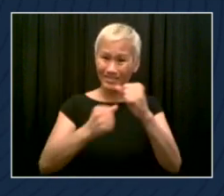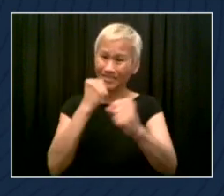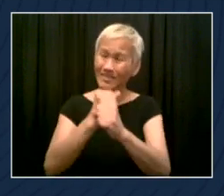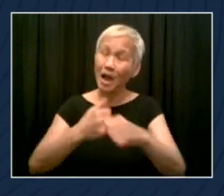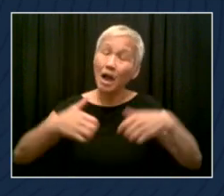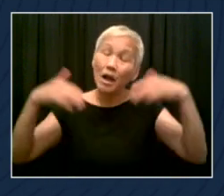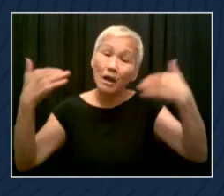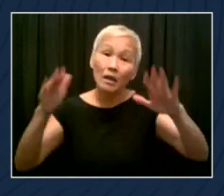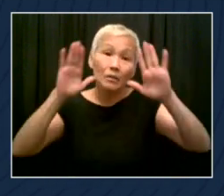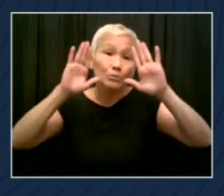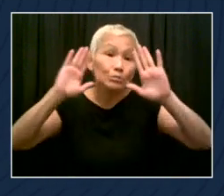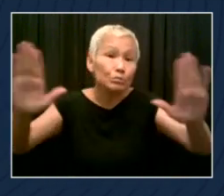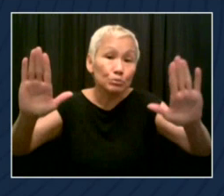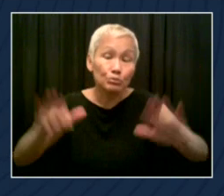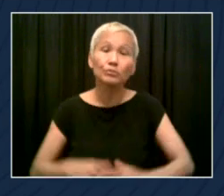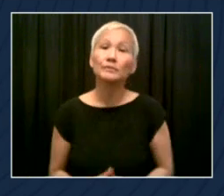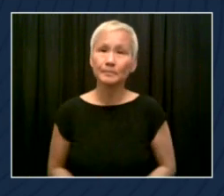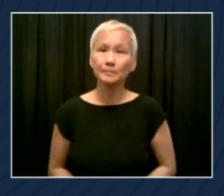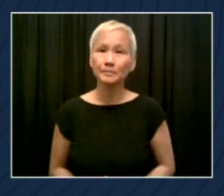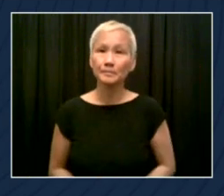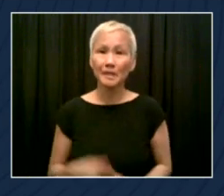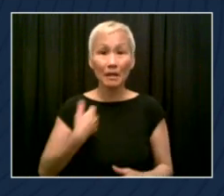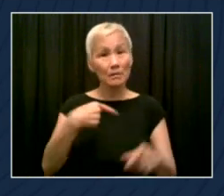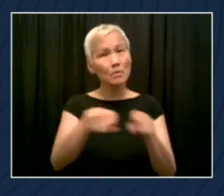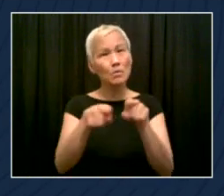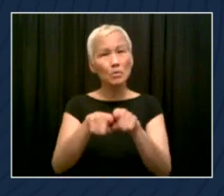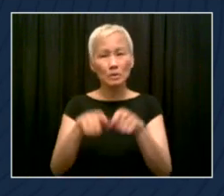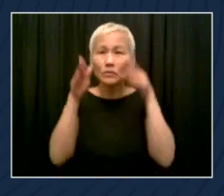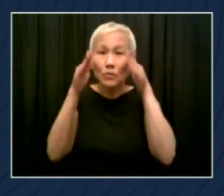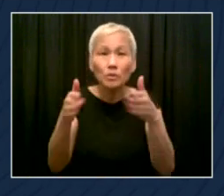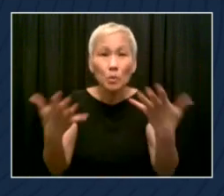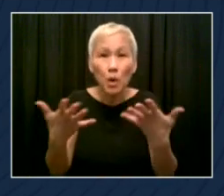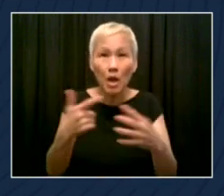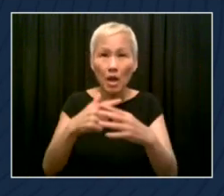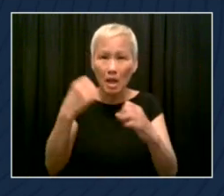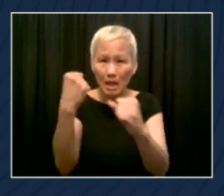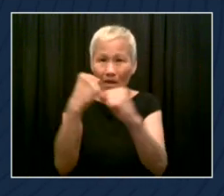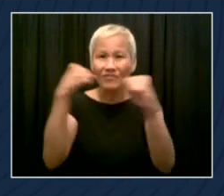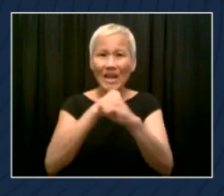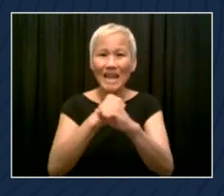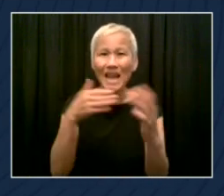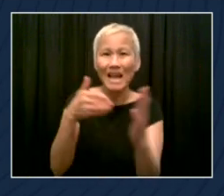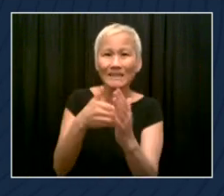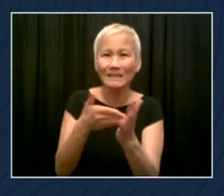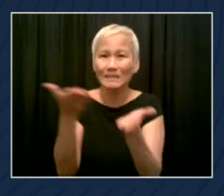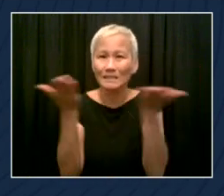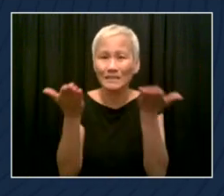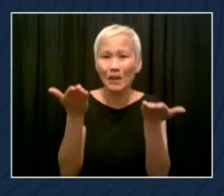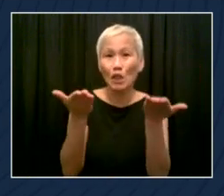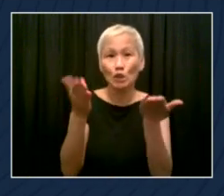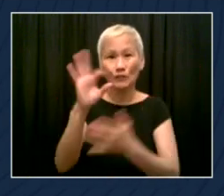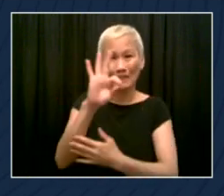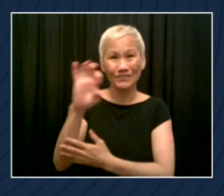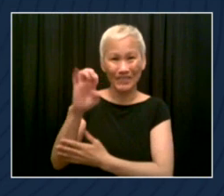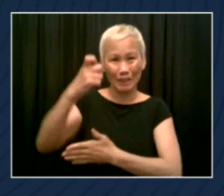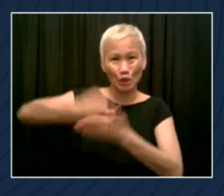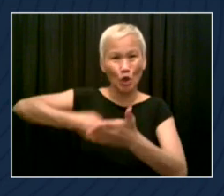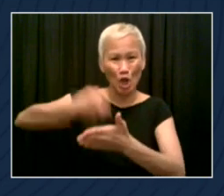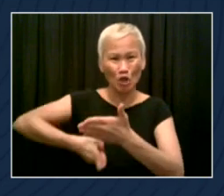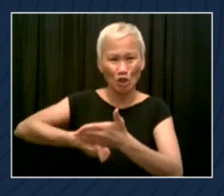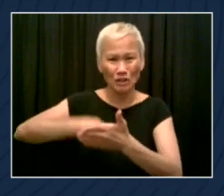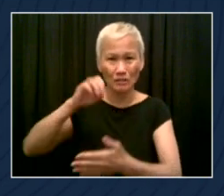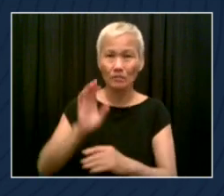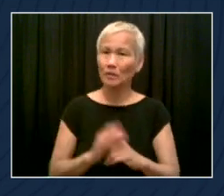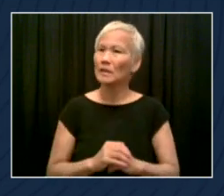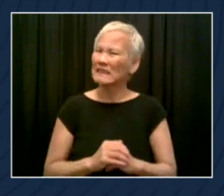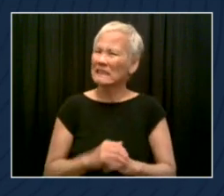fees, do small business, find and fee relief, and of course advocate for federal relief to make sure that they have a future